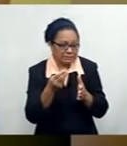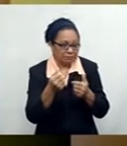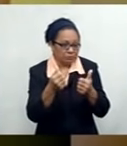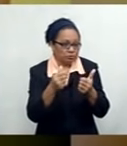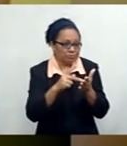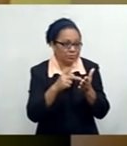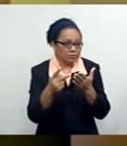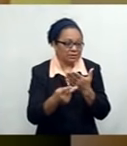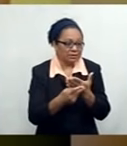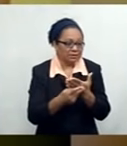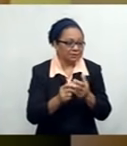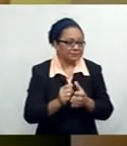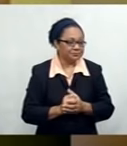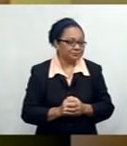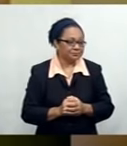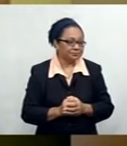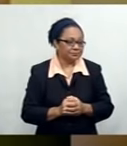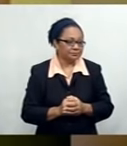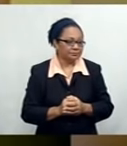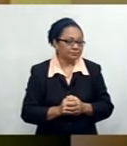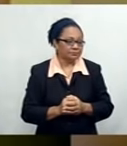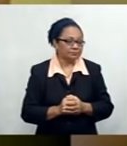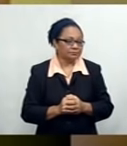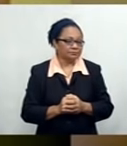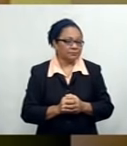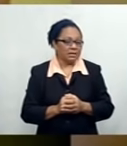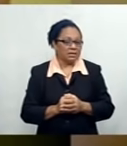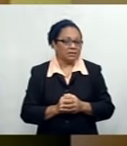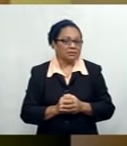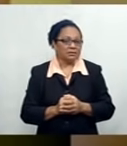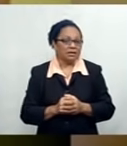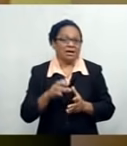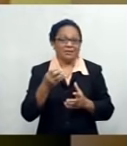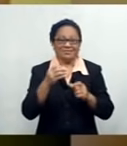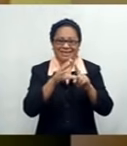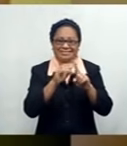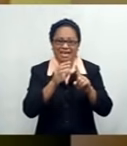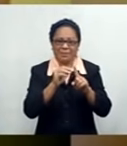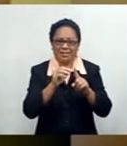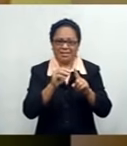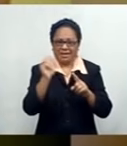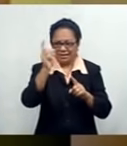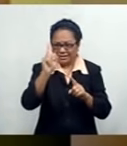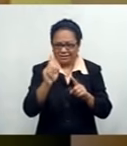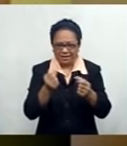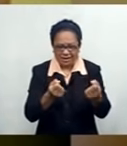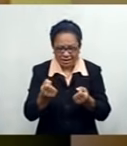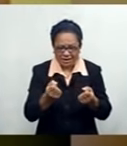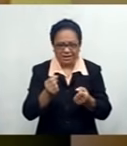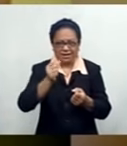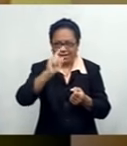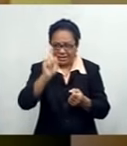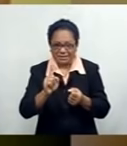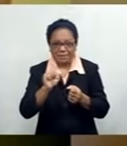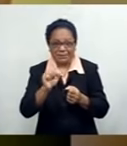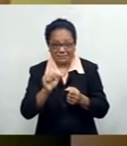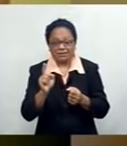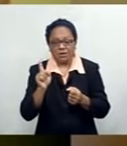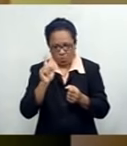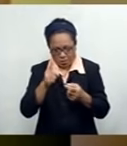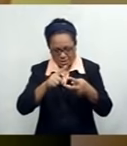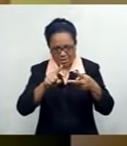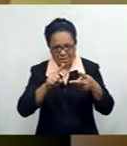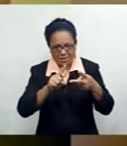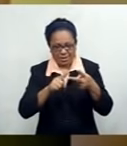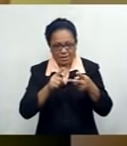looking at it would be your, electric vehicles, electric buses. So these are the projects which we are